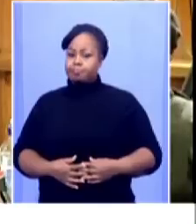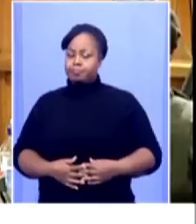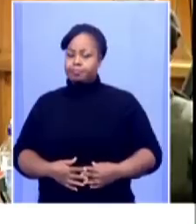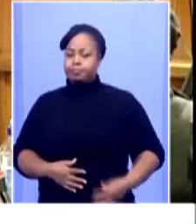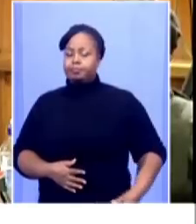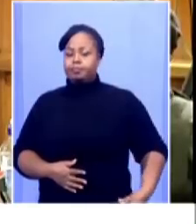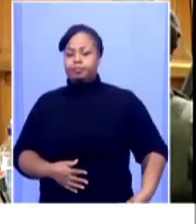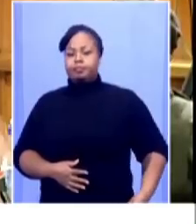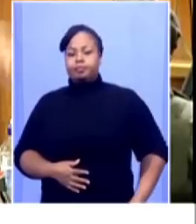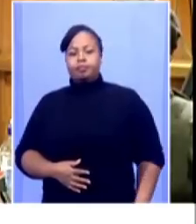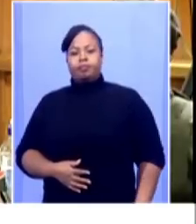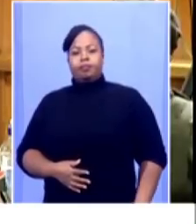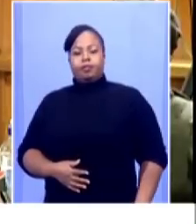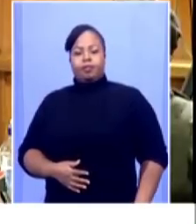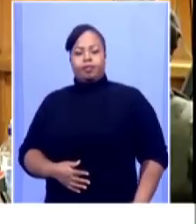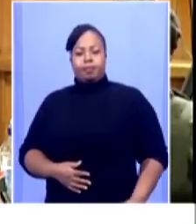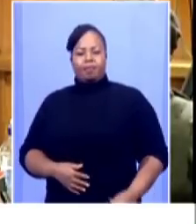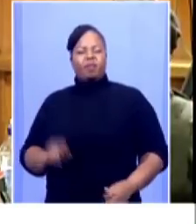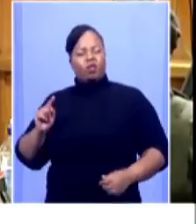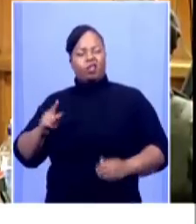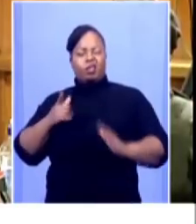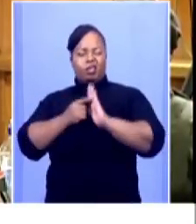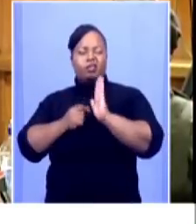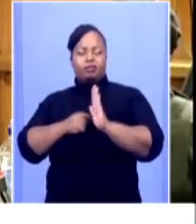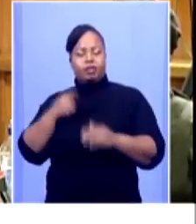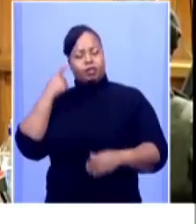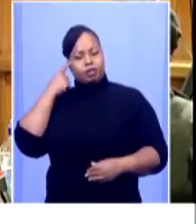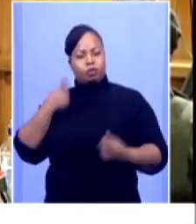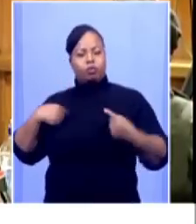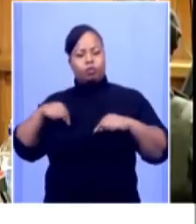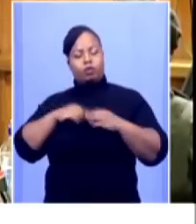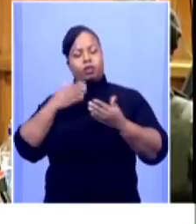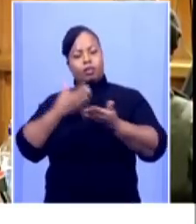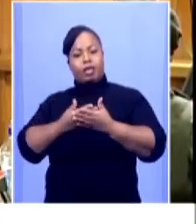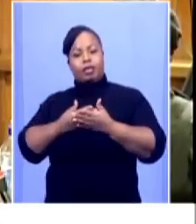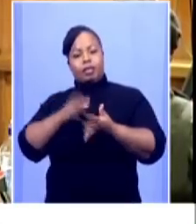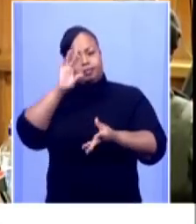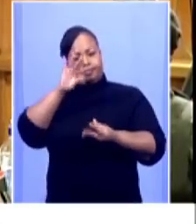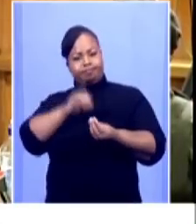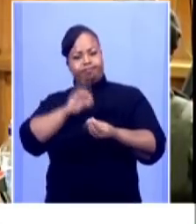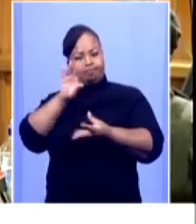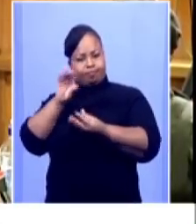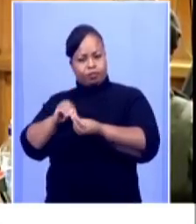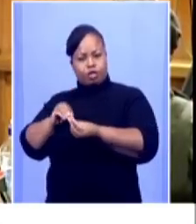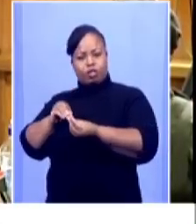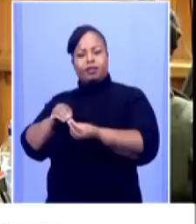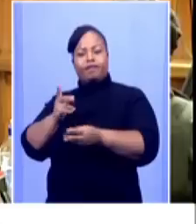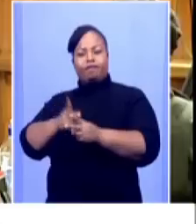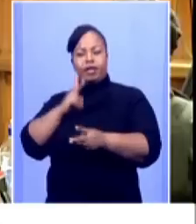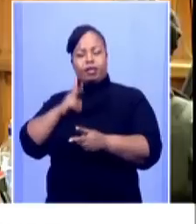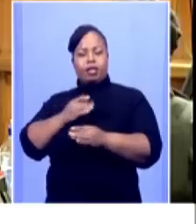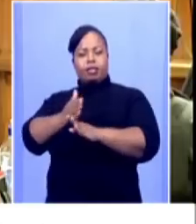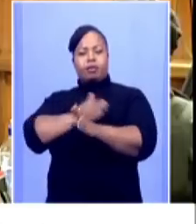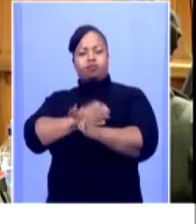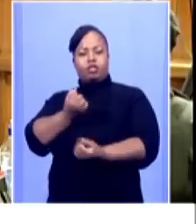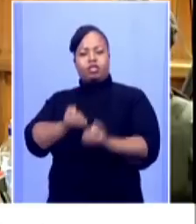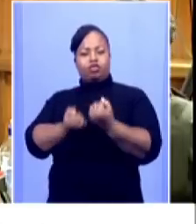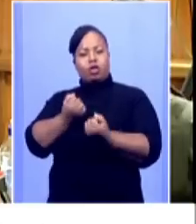Whereafter, yes, on that date, we should be able to do the final pre-trial and arrange a trial